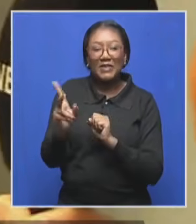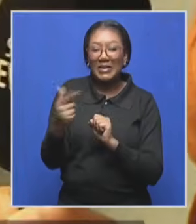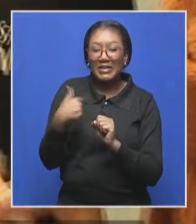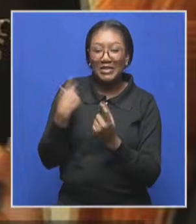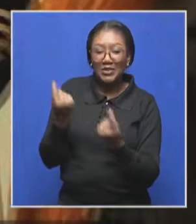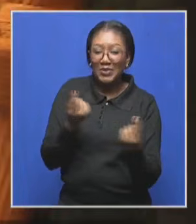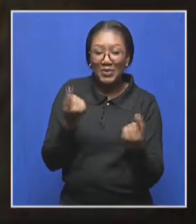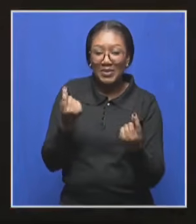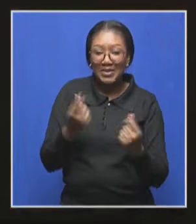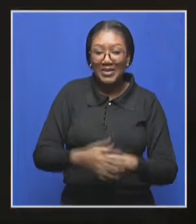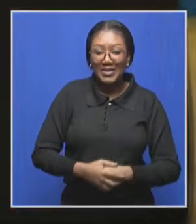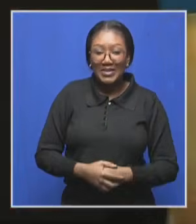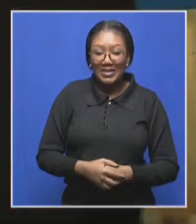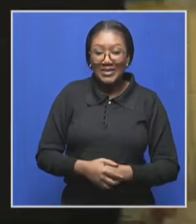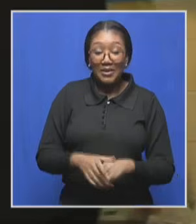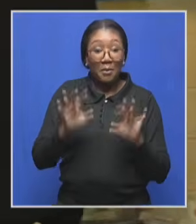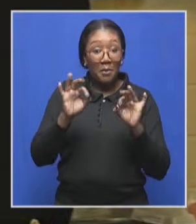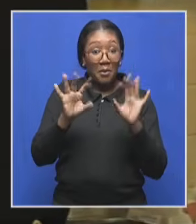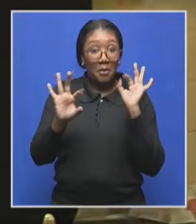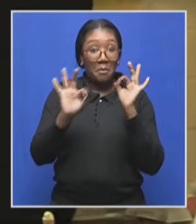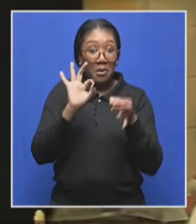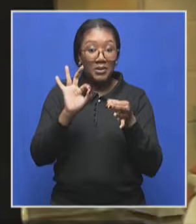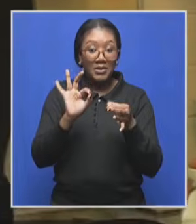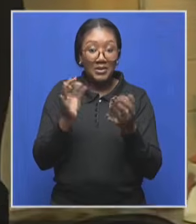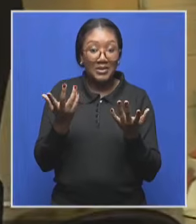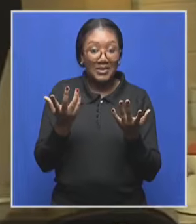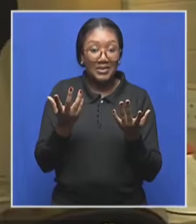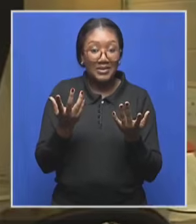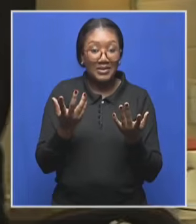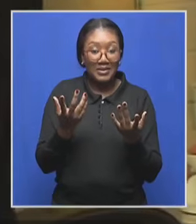on the... You need to be specific because this is a class 2.